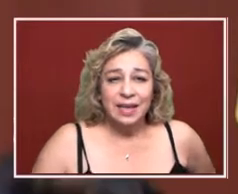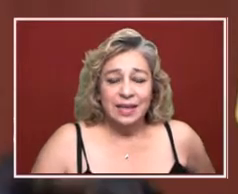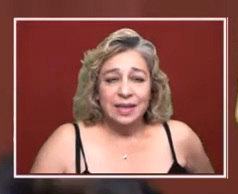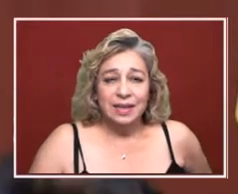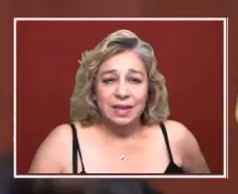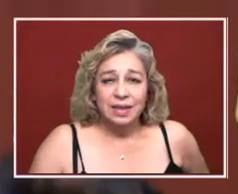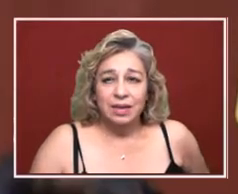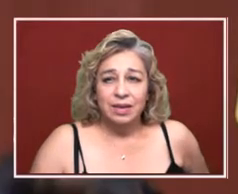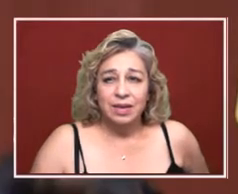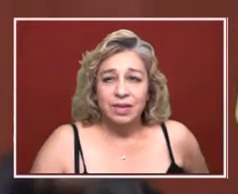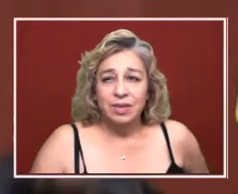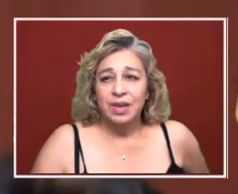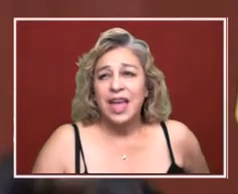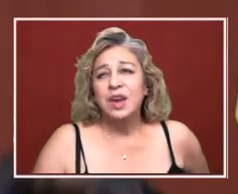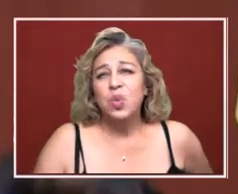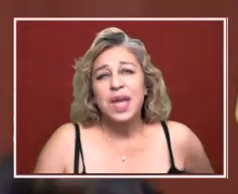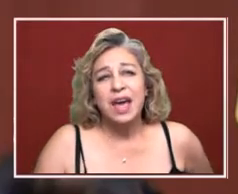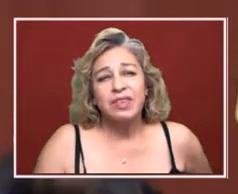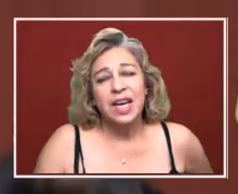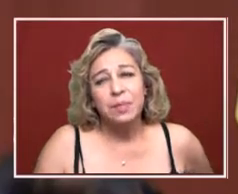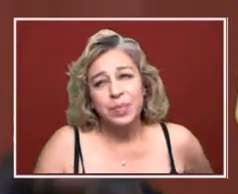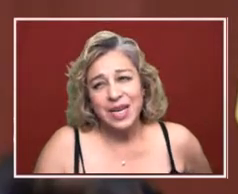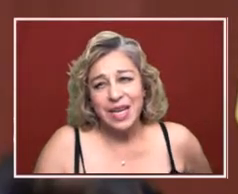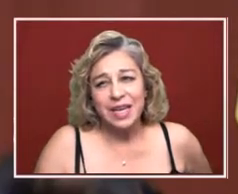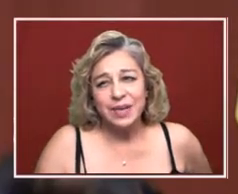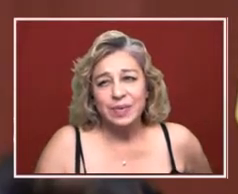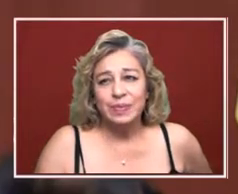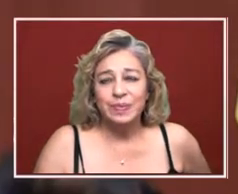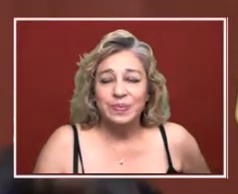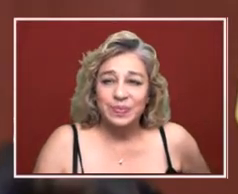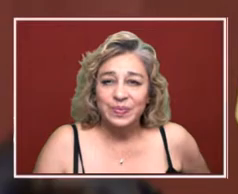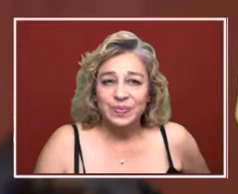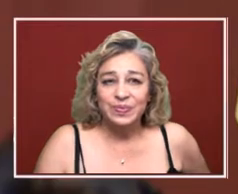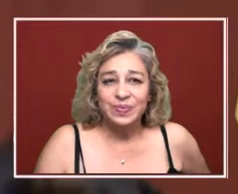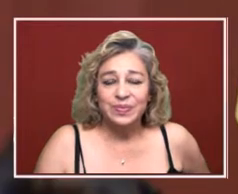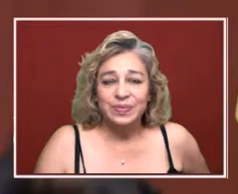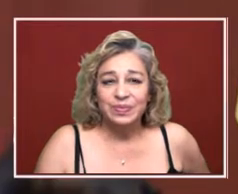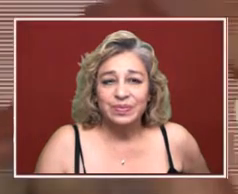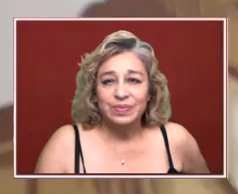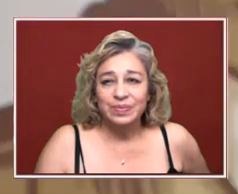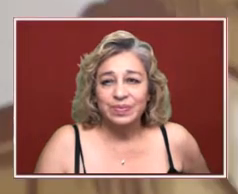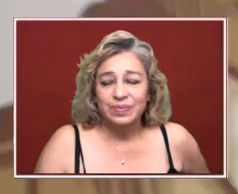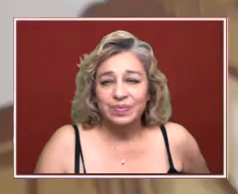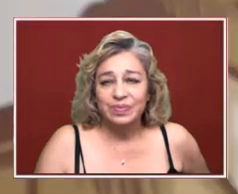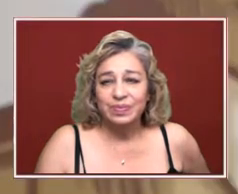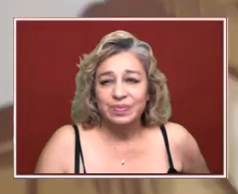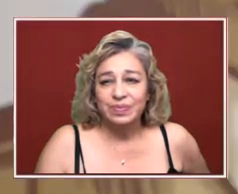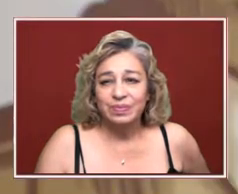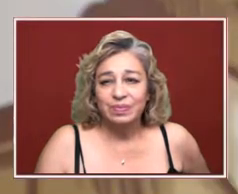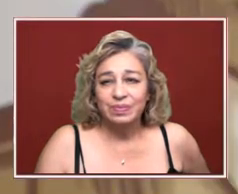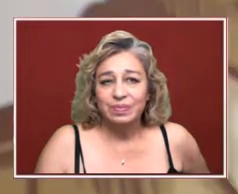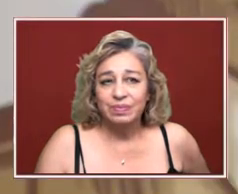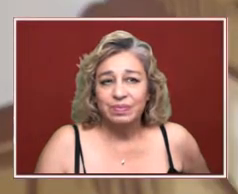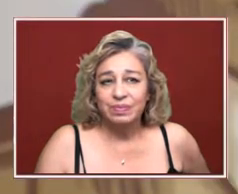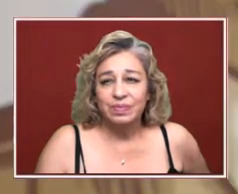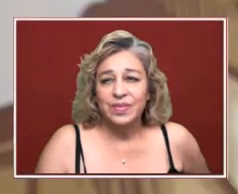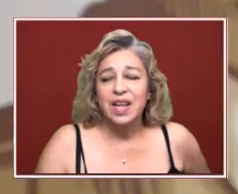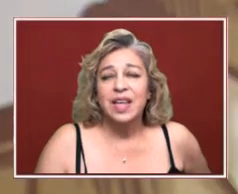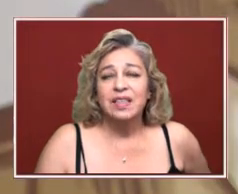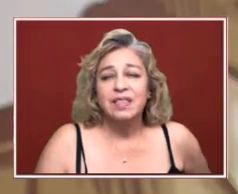Y hemos acompañado. And we have accompanied. Esta política de cero